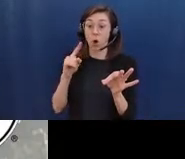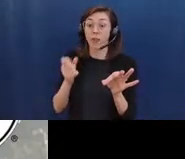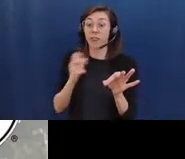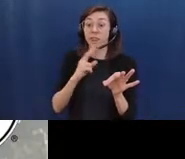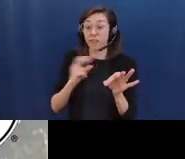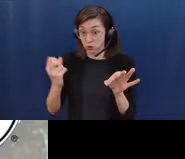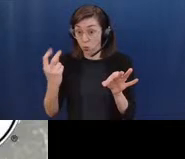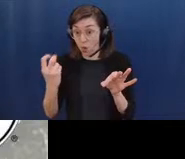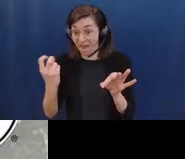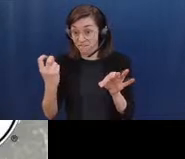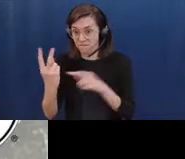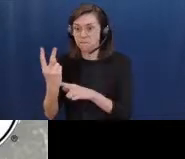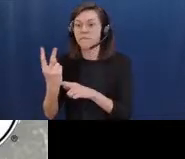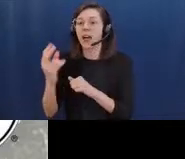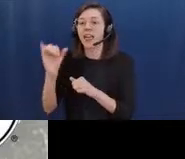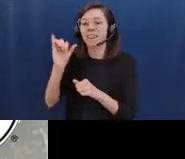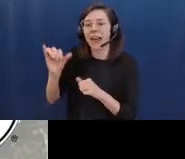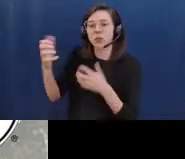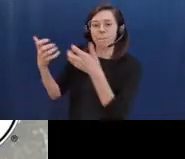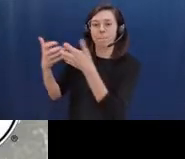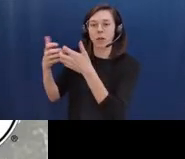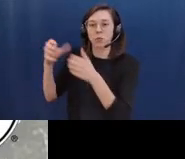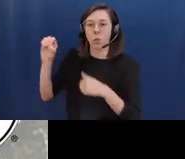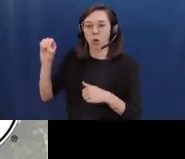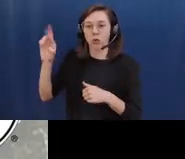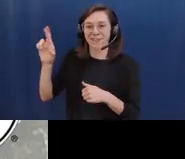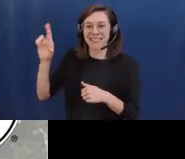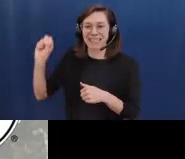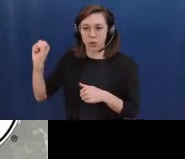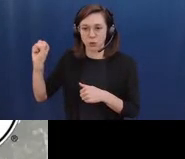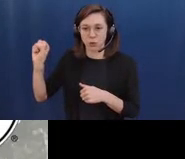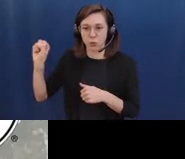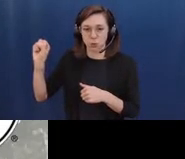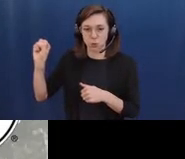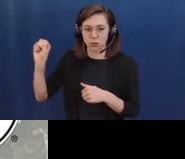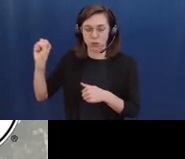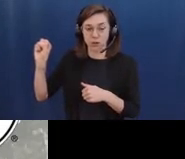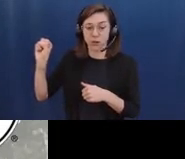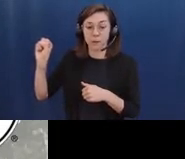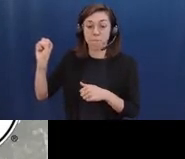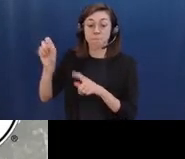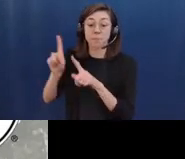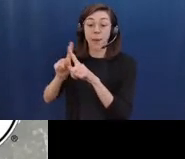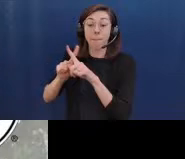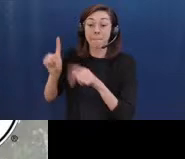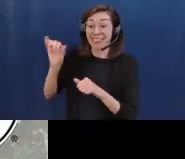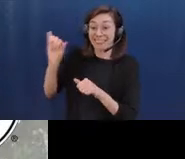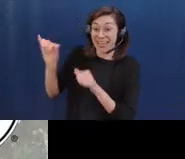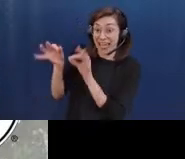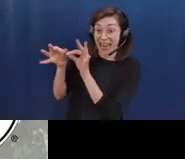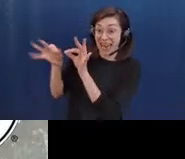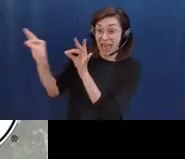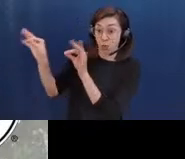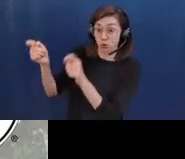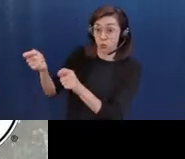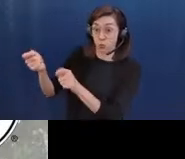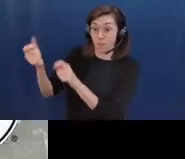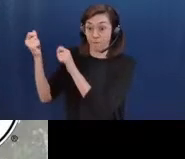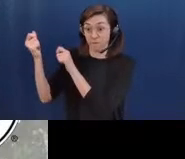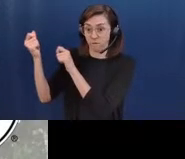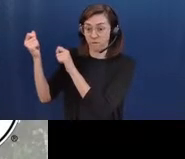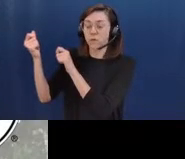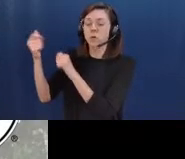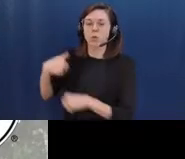where they removed that language in the Oregon Revised Statute. So we wanted to match our language